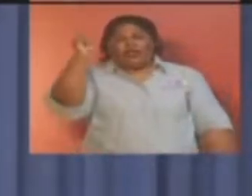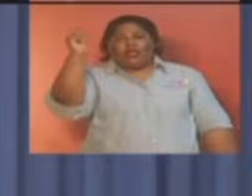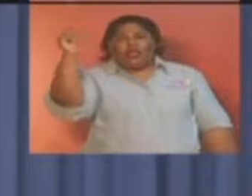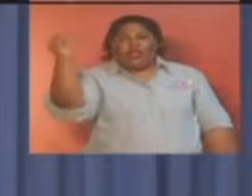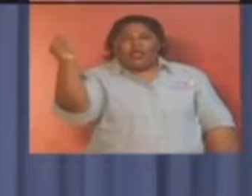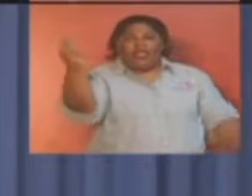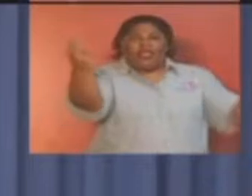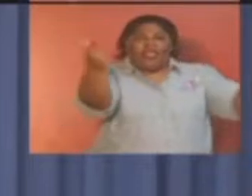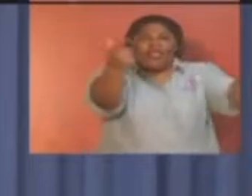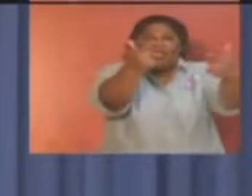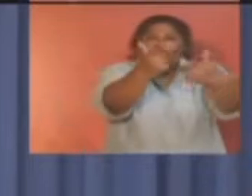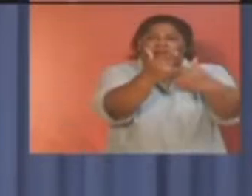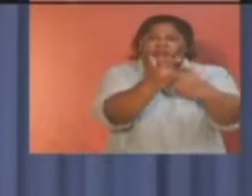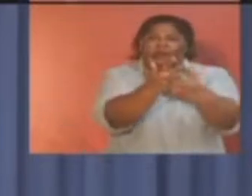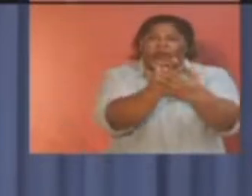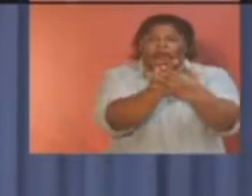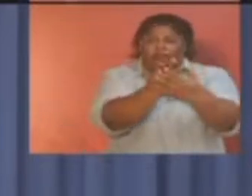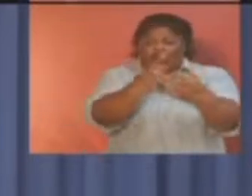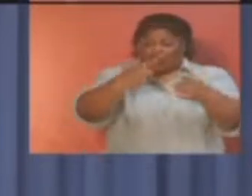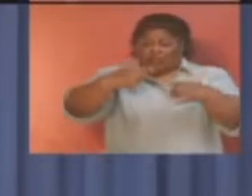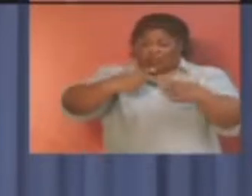down for the next 2 weeks.